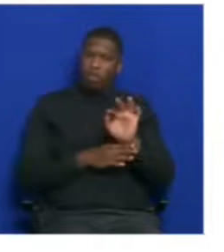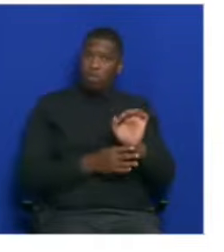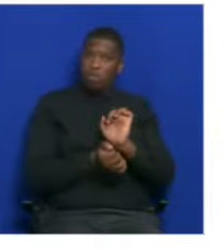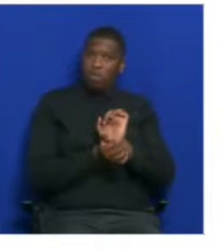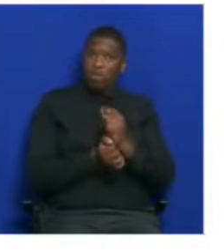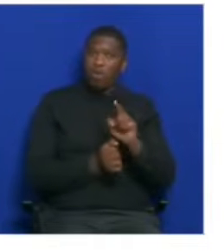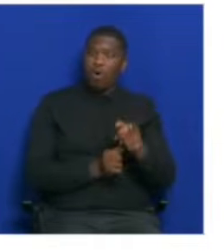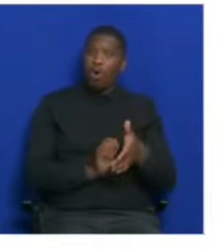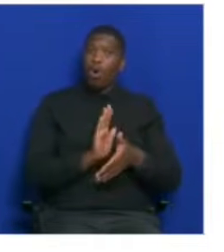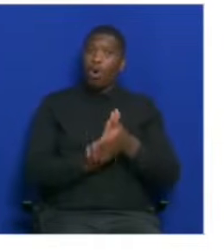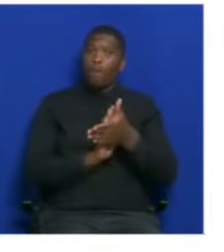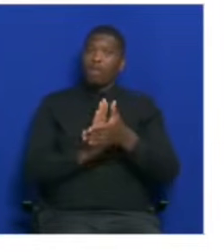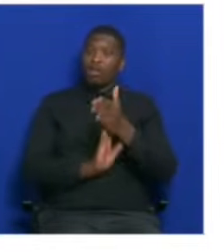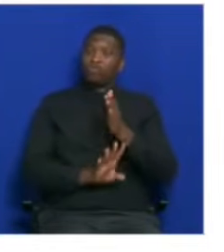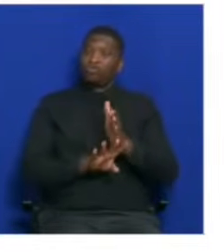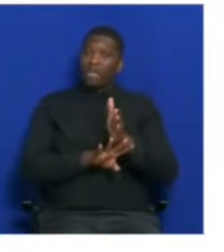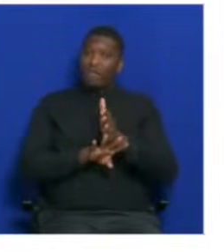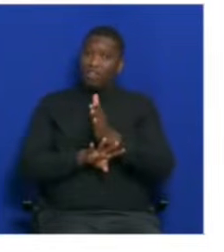Diversion.